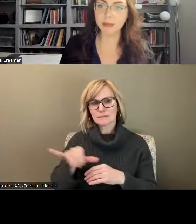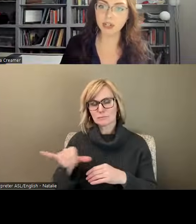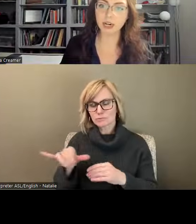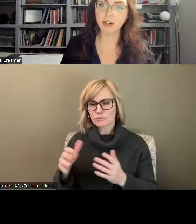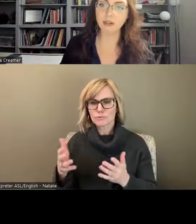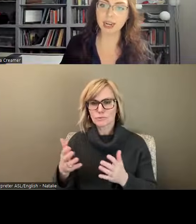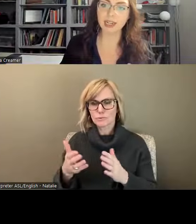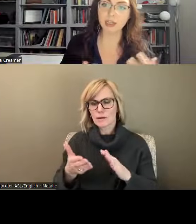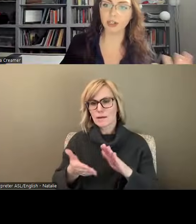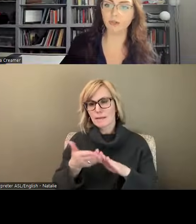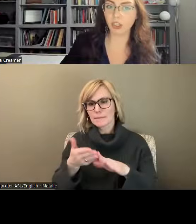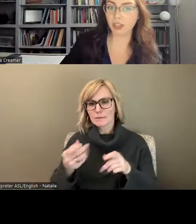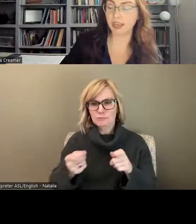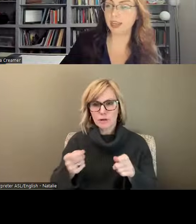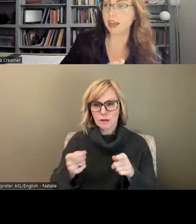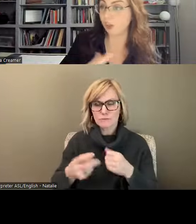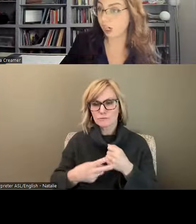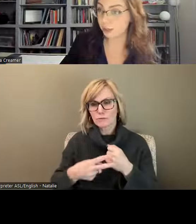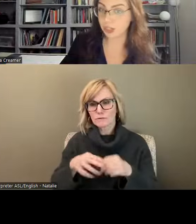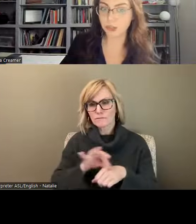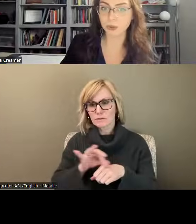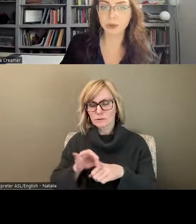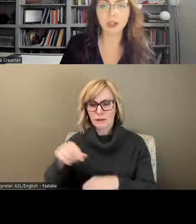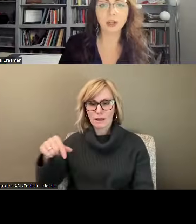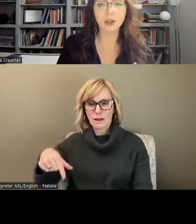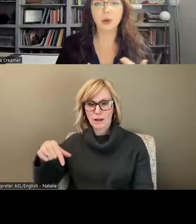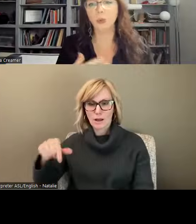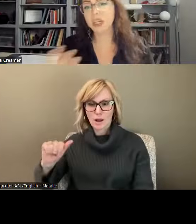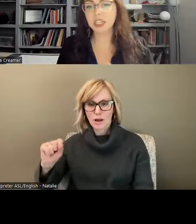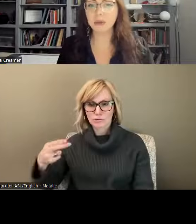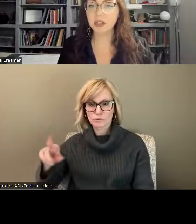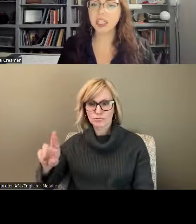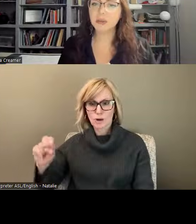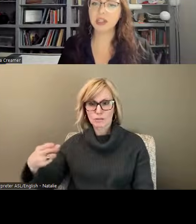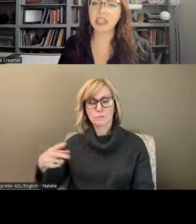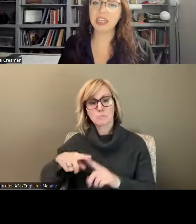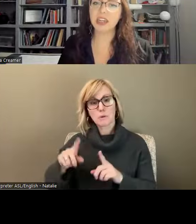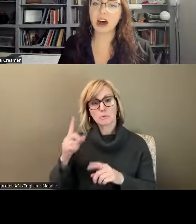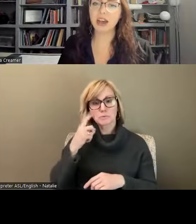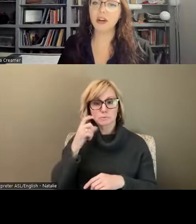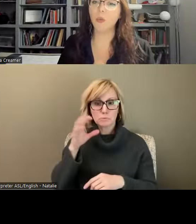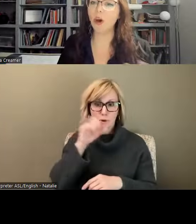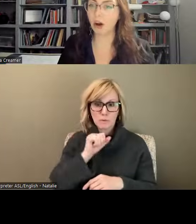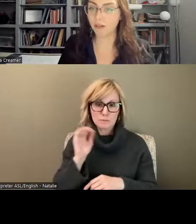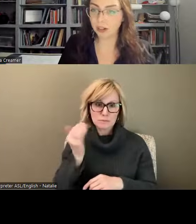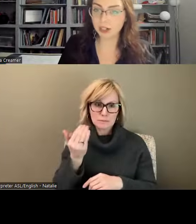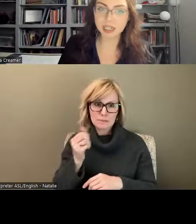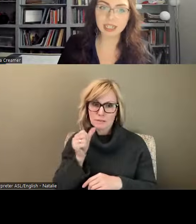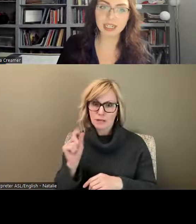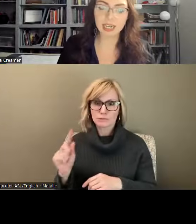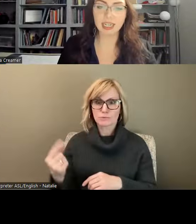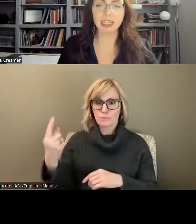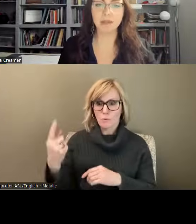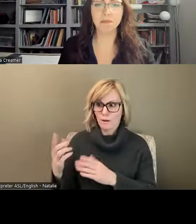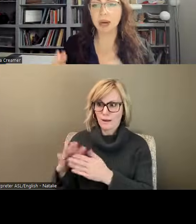presumed administrative and storage function that Patresh appears to. We can suppose that this was likely not a one-off occurrence,